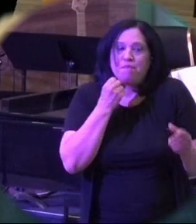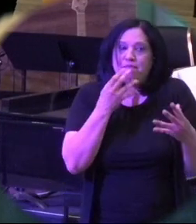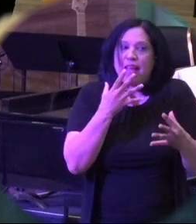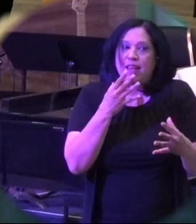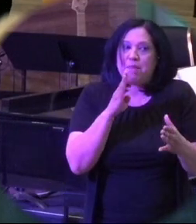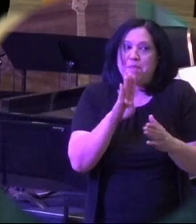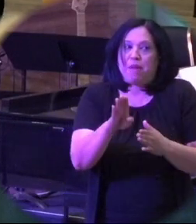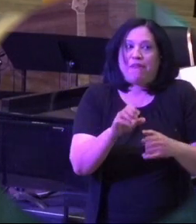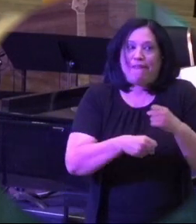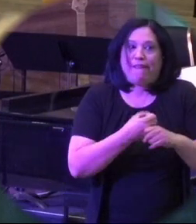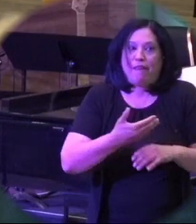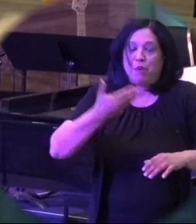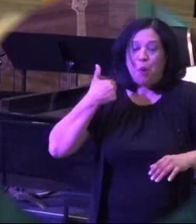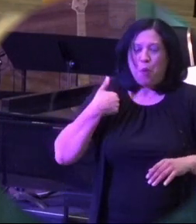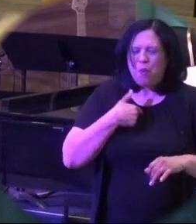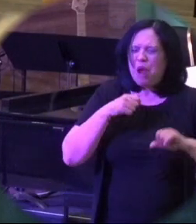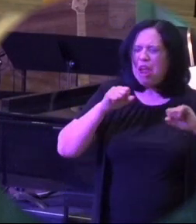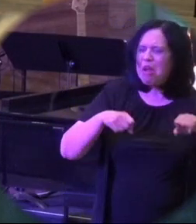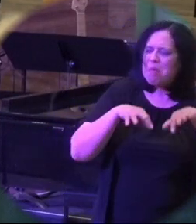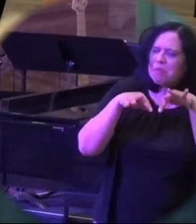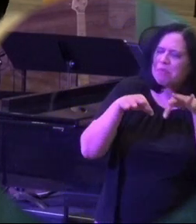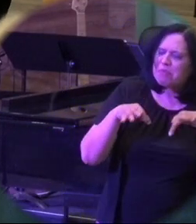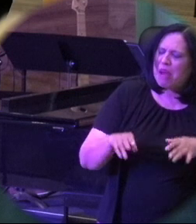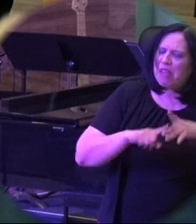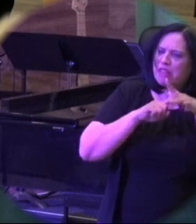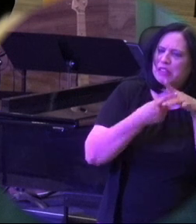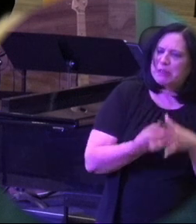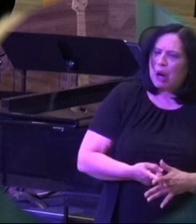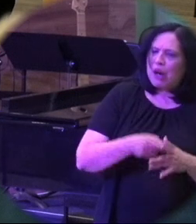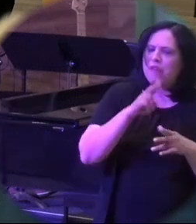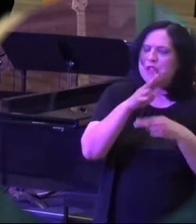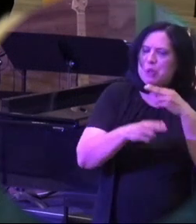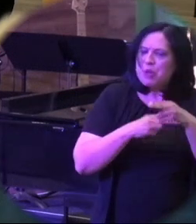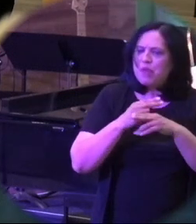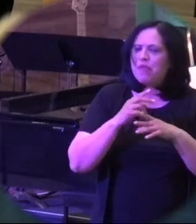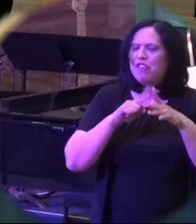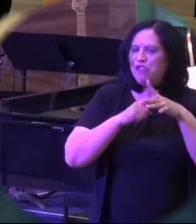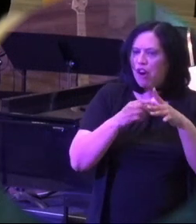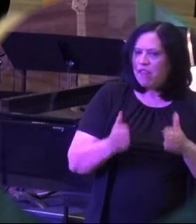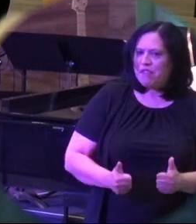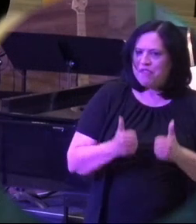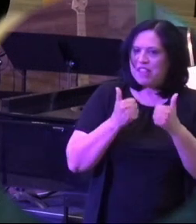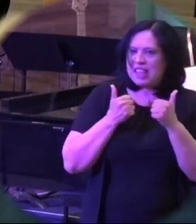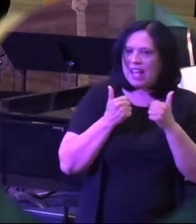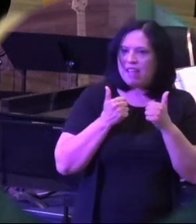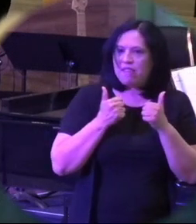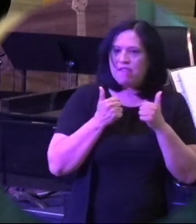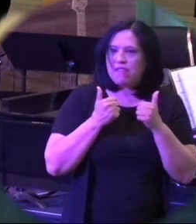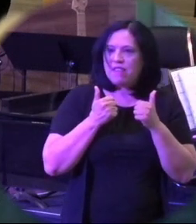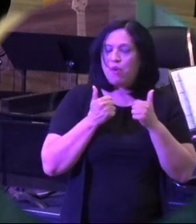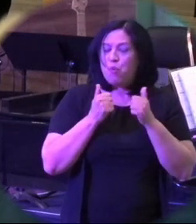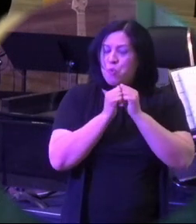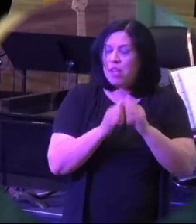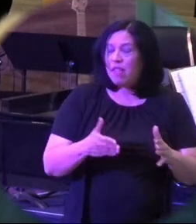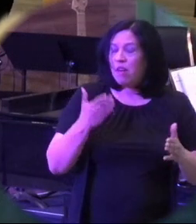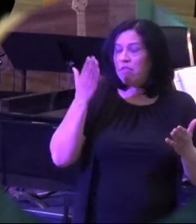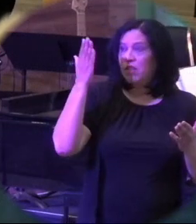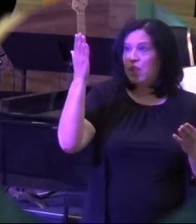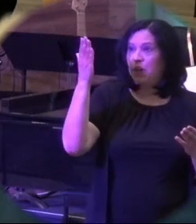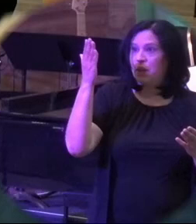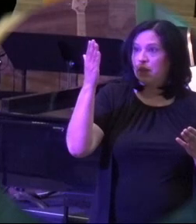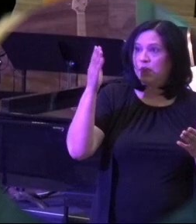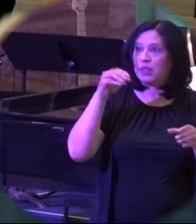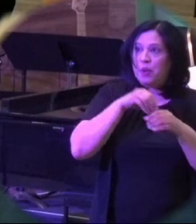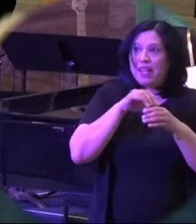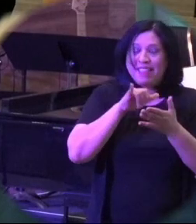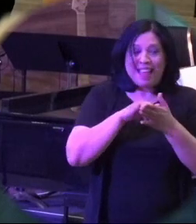We can explain the origin of the universe, origin of life, origin of humans without you. So also in this